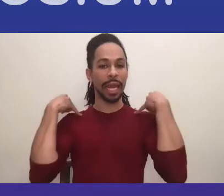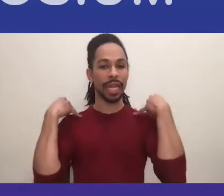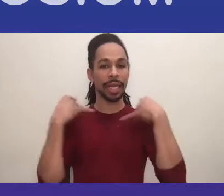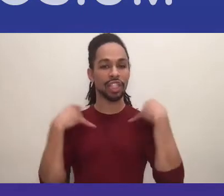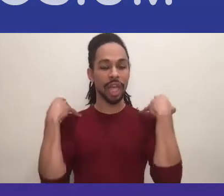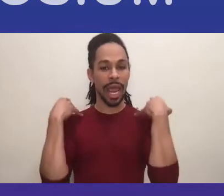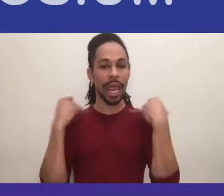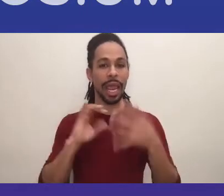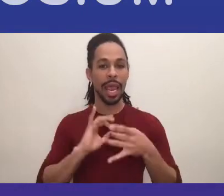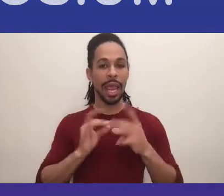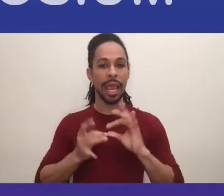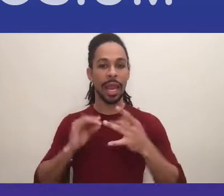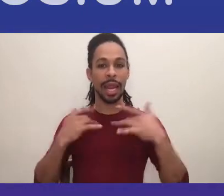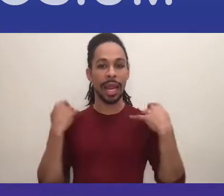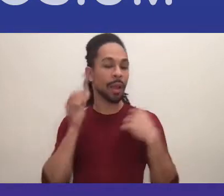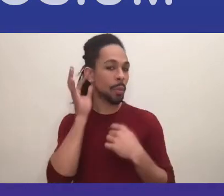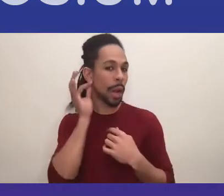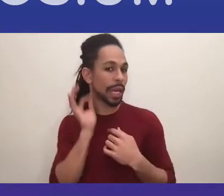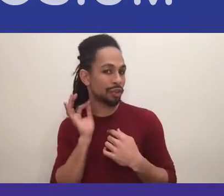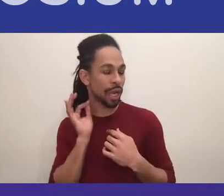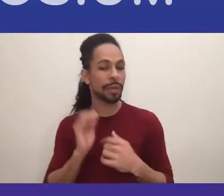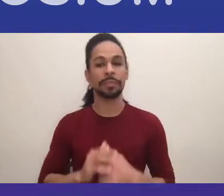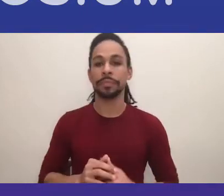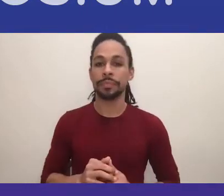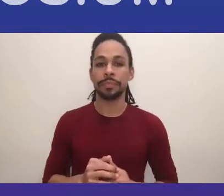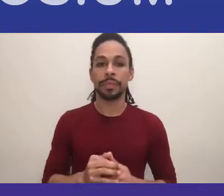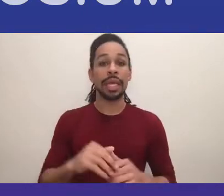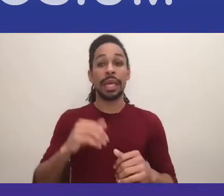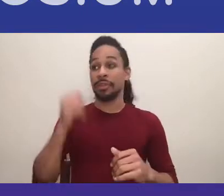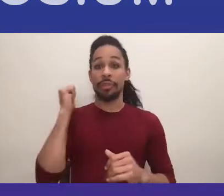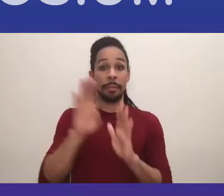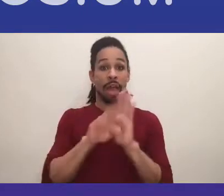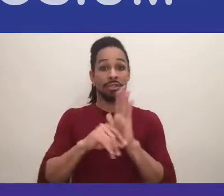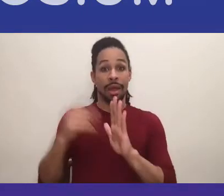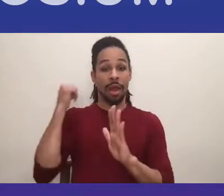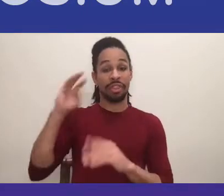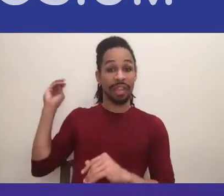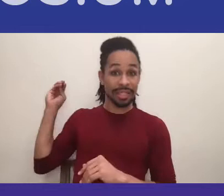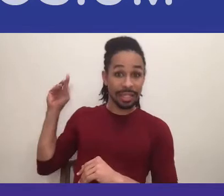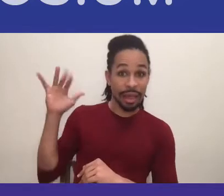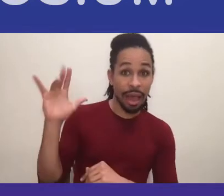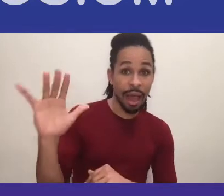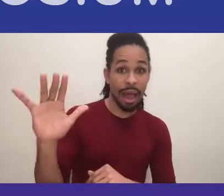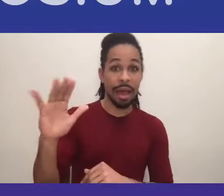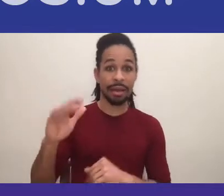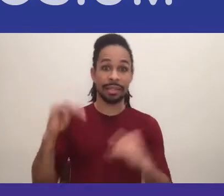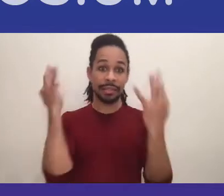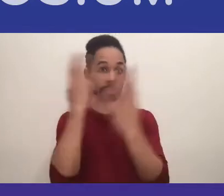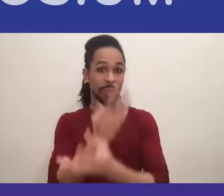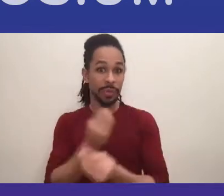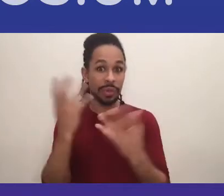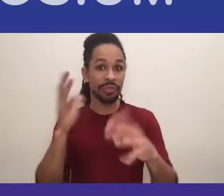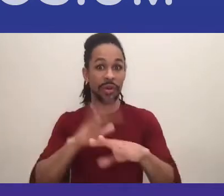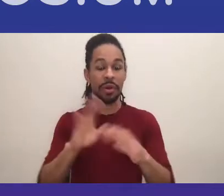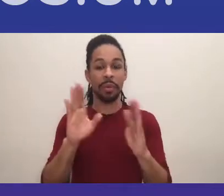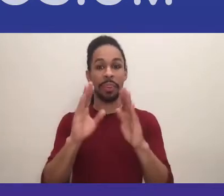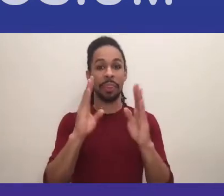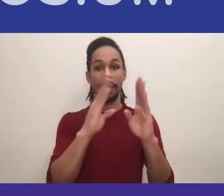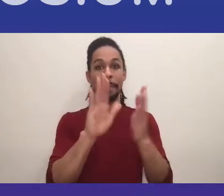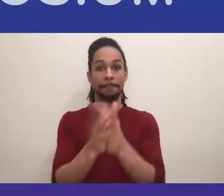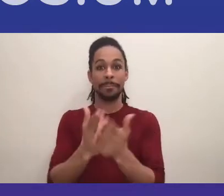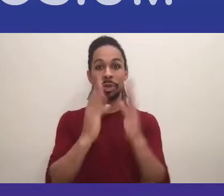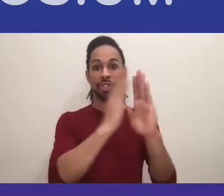dangly earring. In the background, the sun is working spectacularly on some bookshelves, and there's